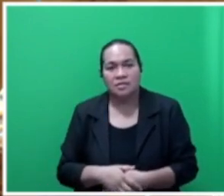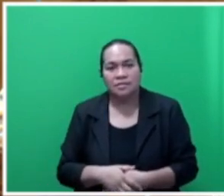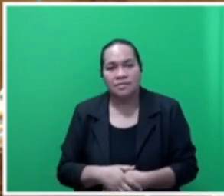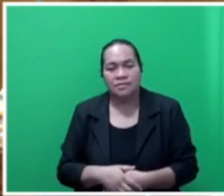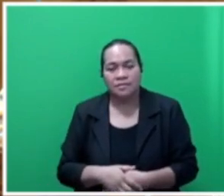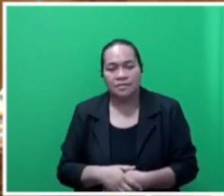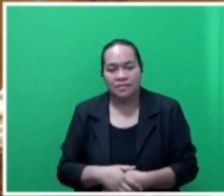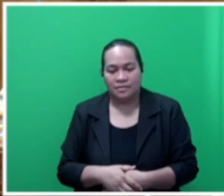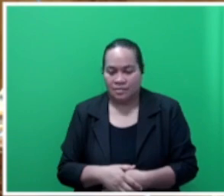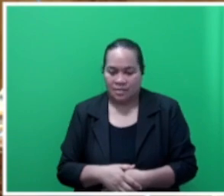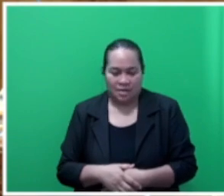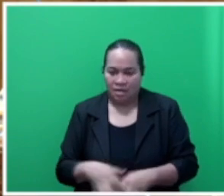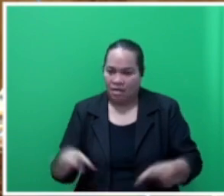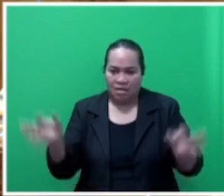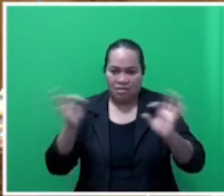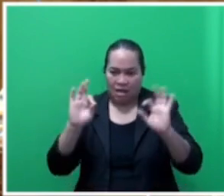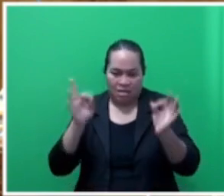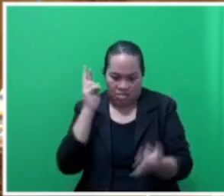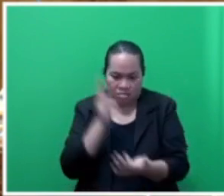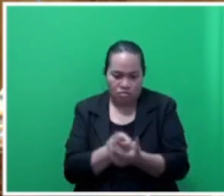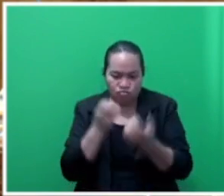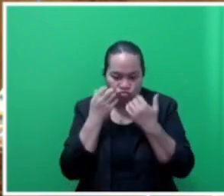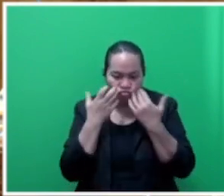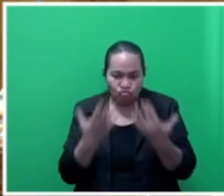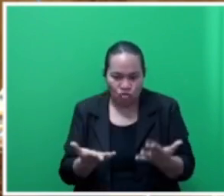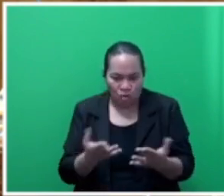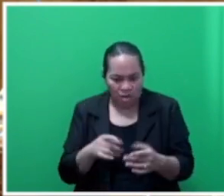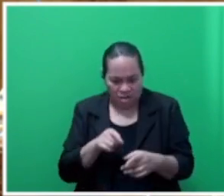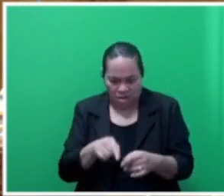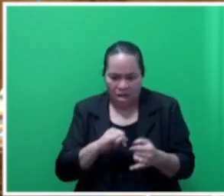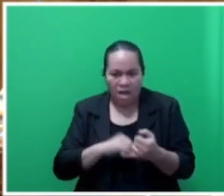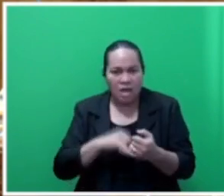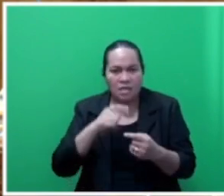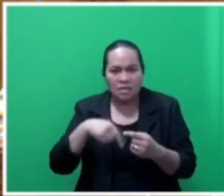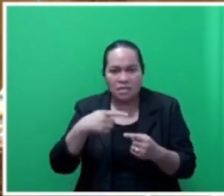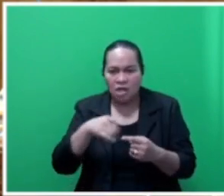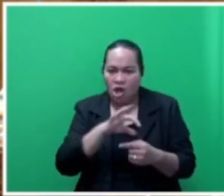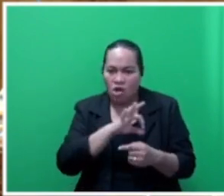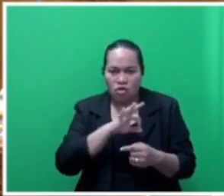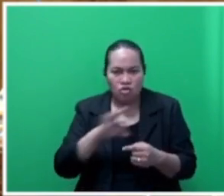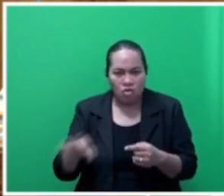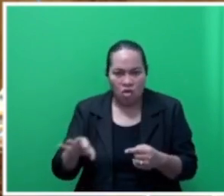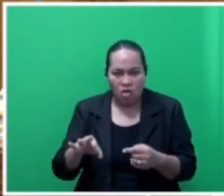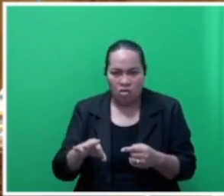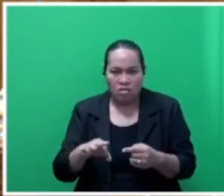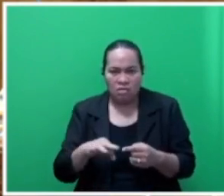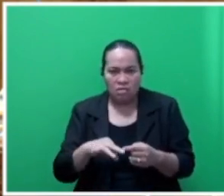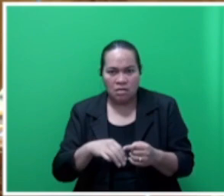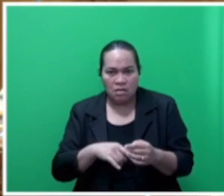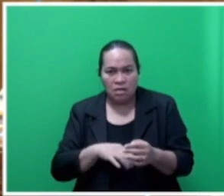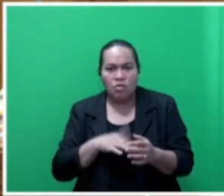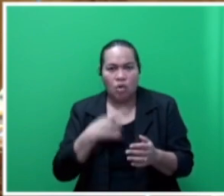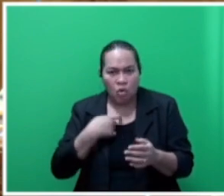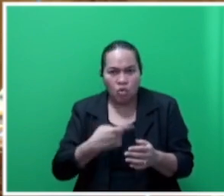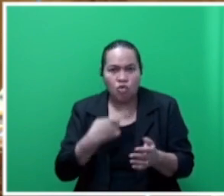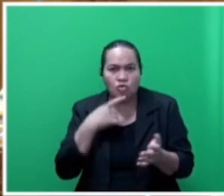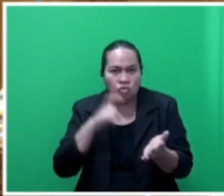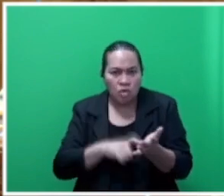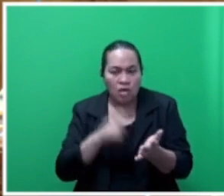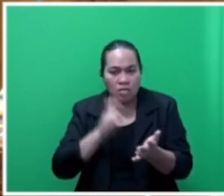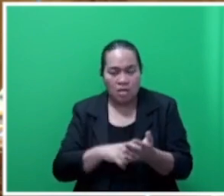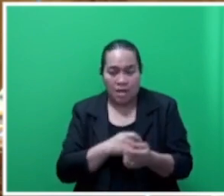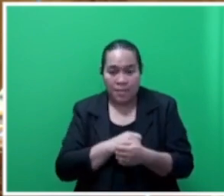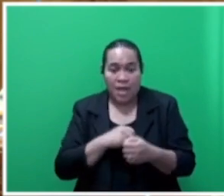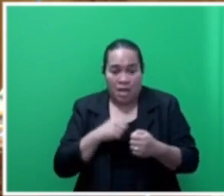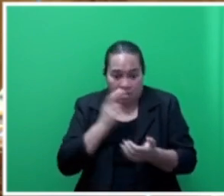There is nothing to show for the unsustainable debt level, which I've highlighted earlier, sir. Our investment at